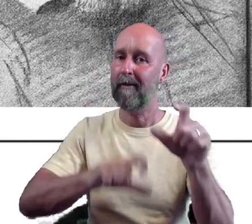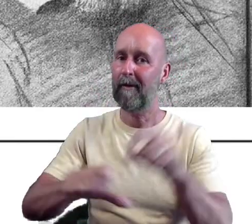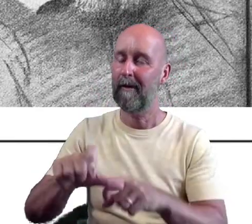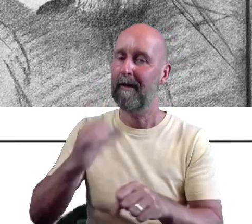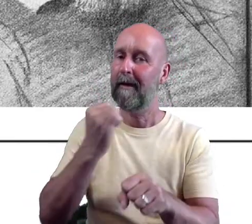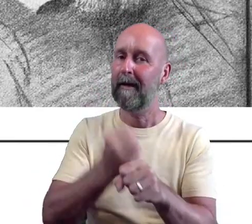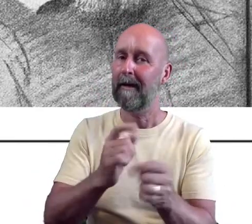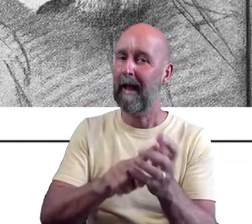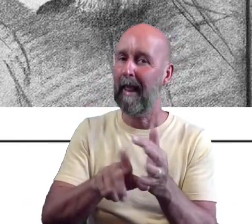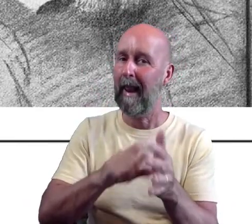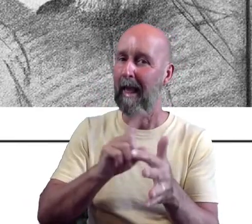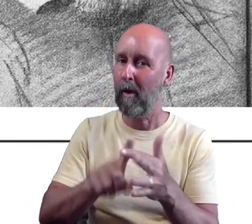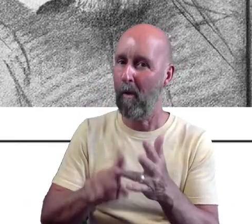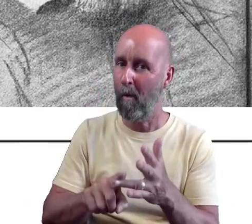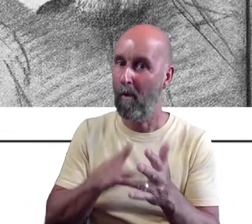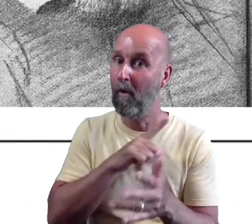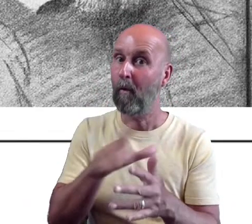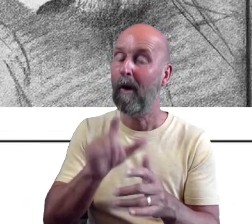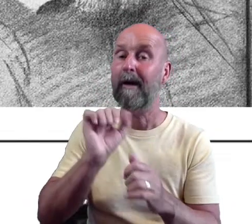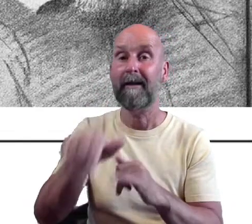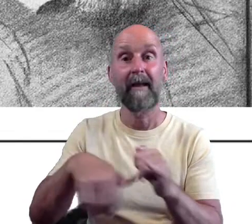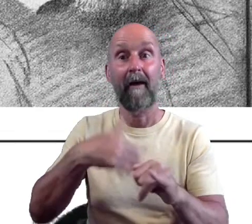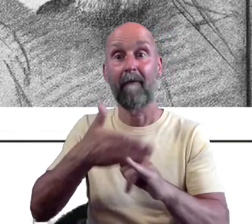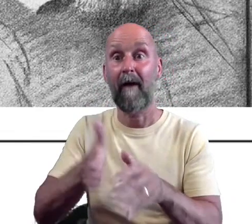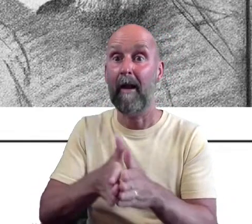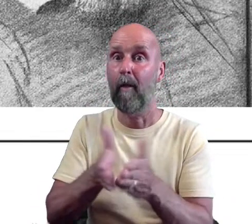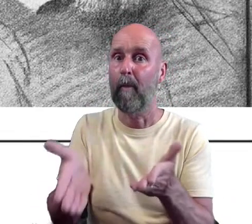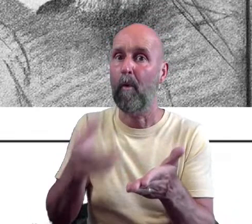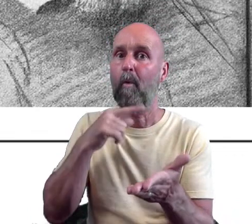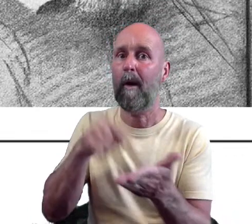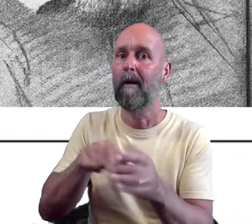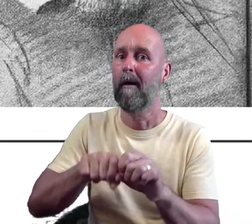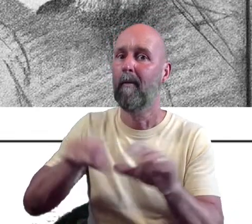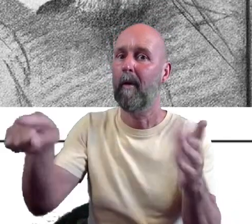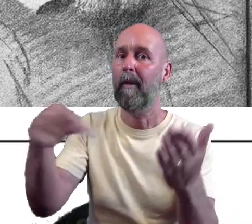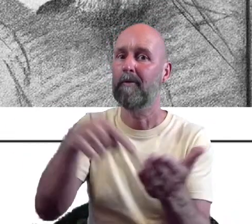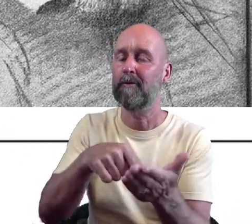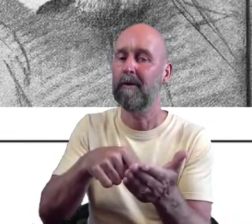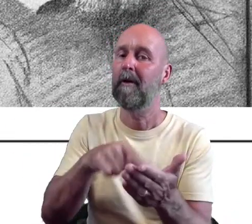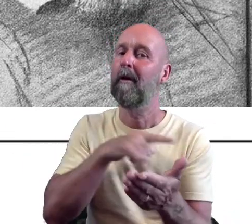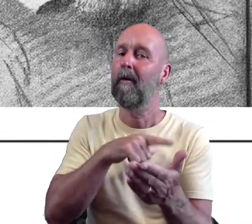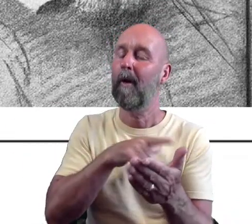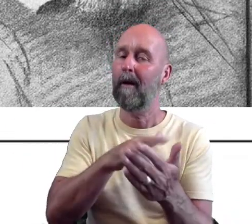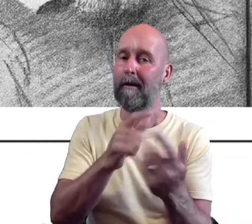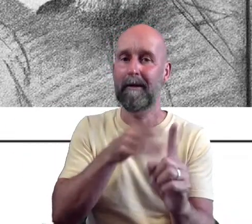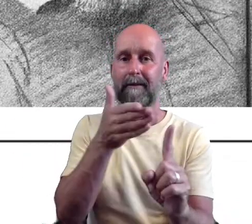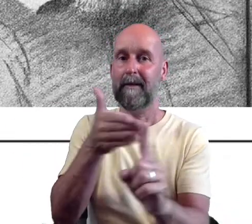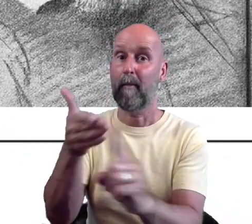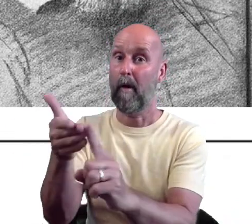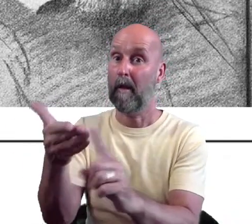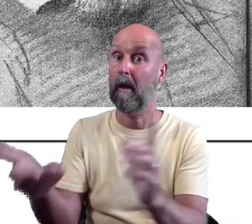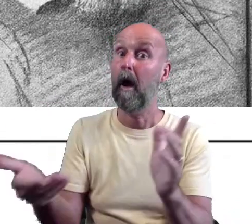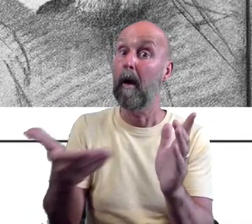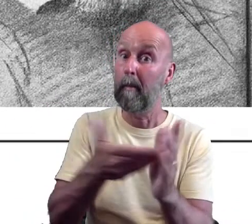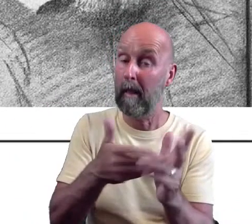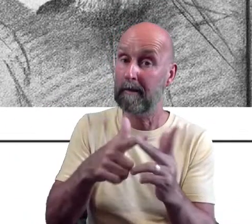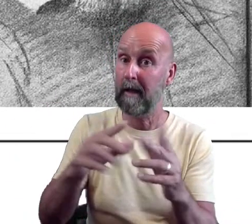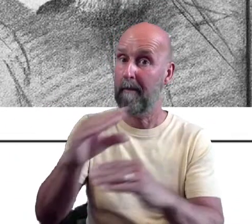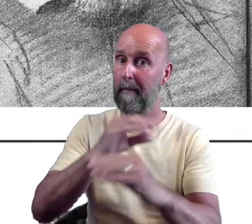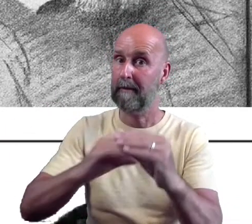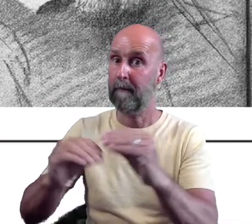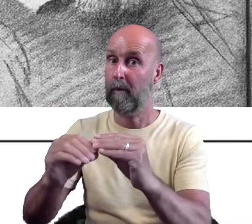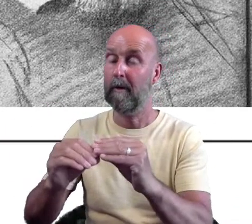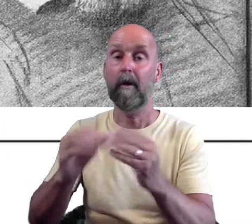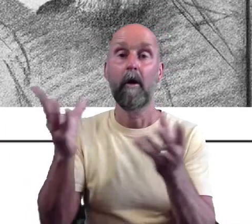he attempted to publish his final book. Through symbolic and metaphorical connections to the landscape around Dreamland, the audio walk explores